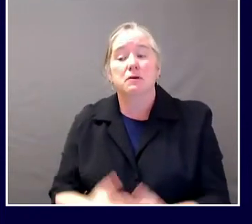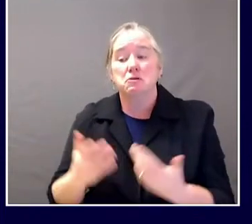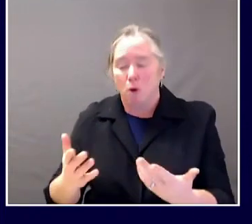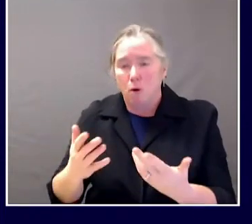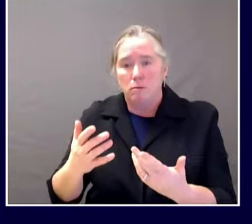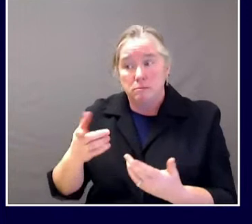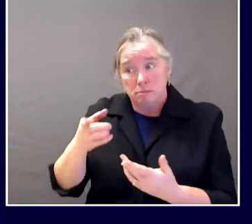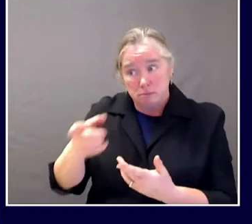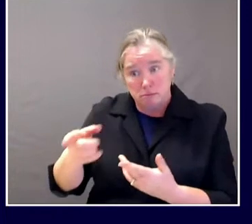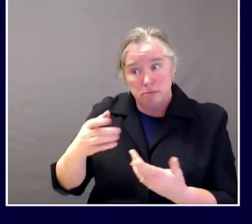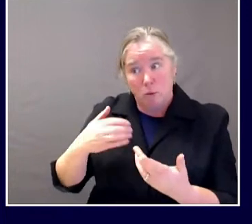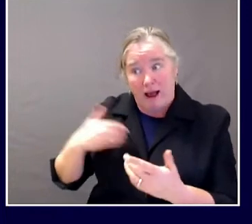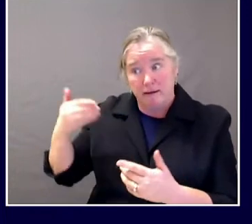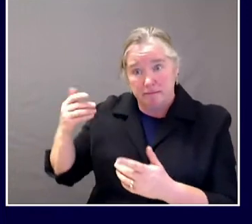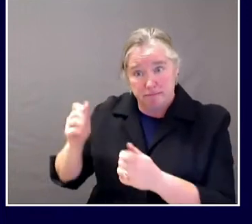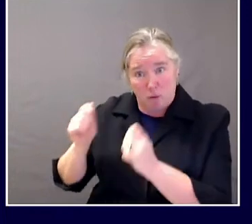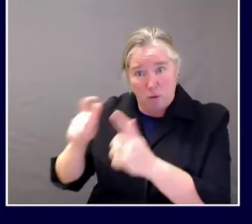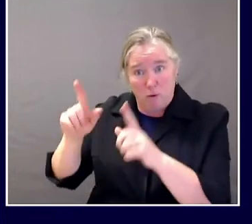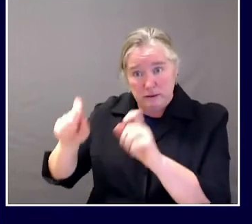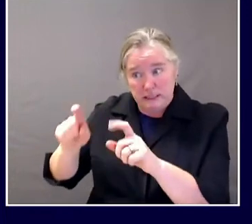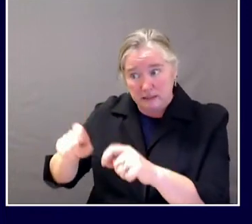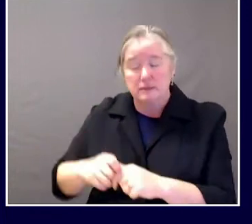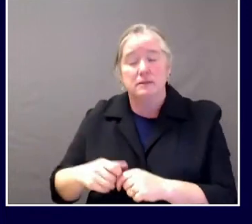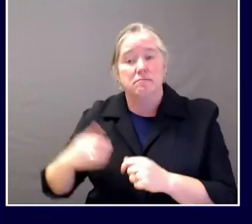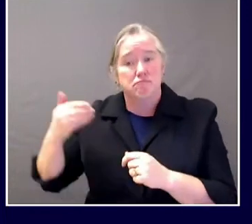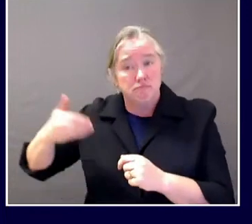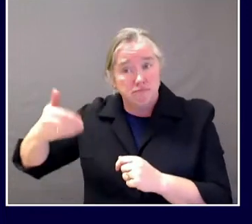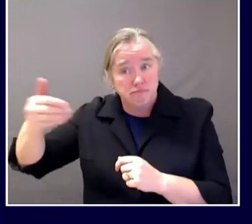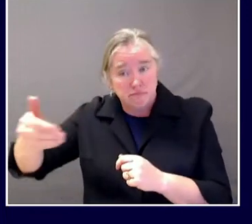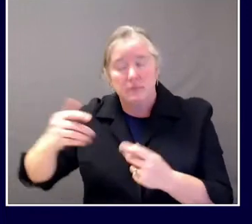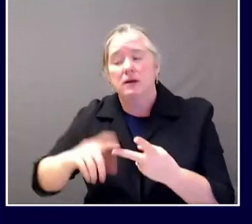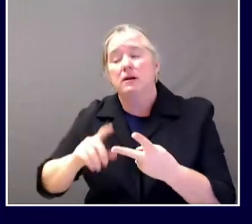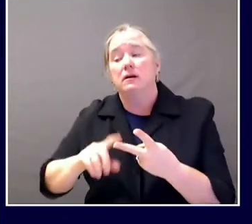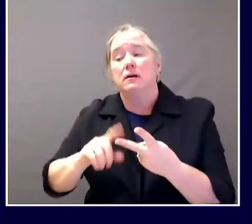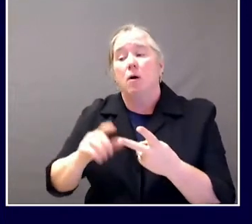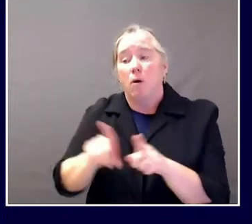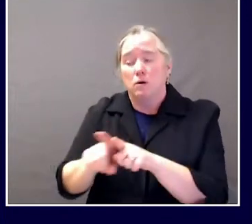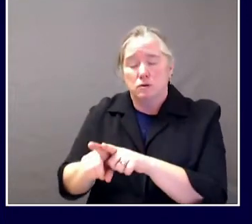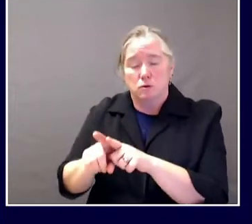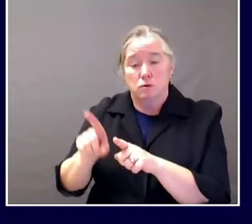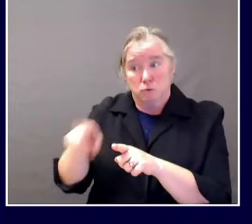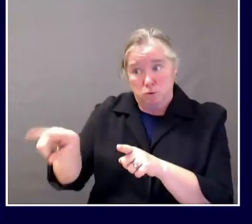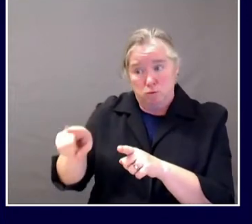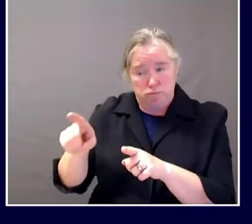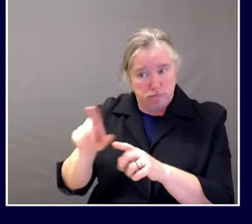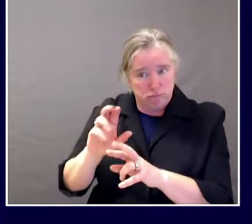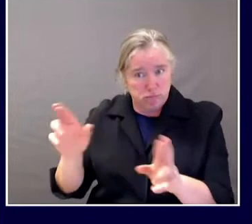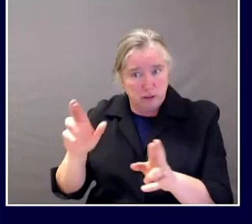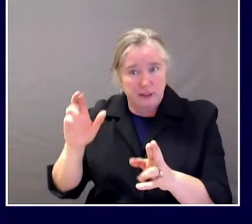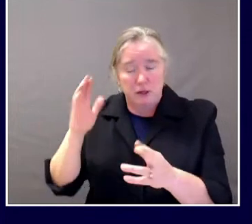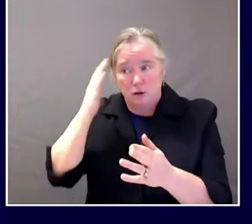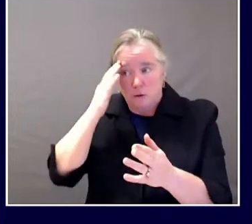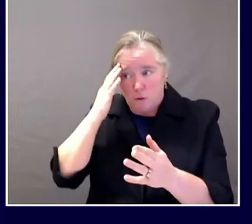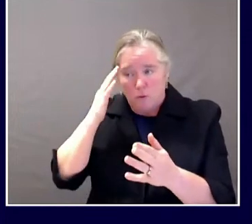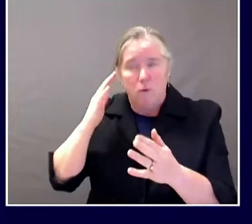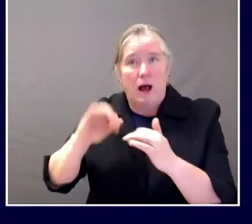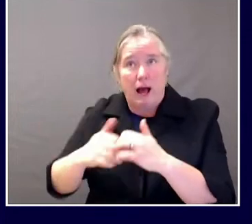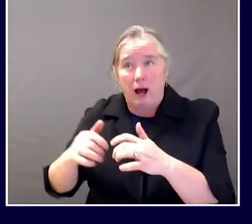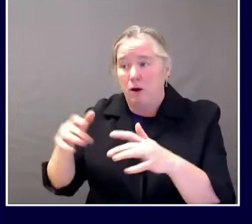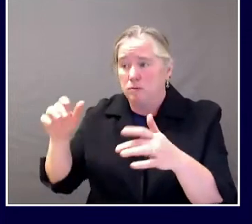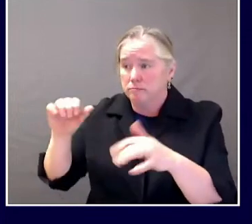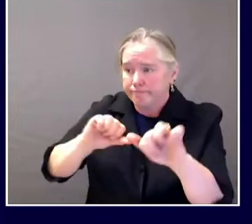for periodic testing, as well as making sure they've got the latest and most up-to-date information from an infection control